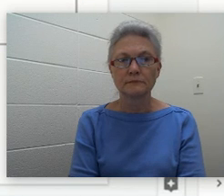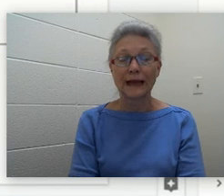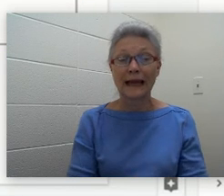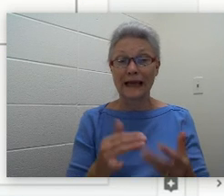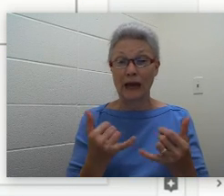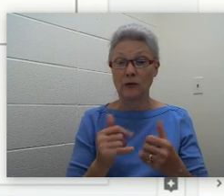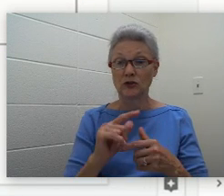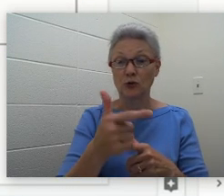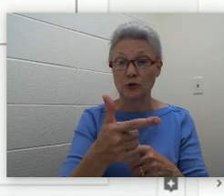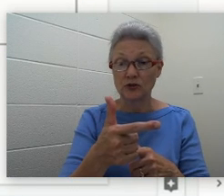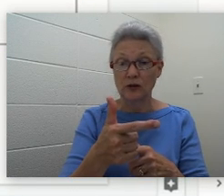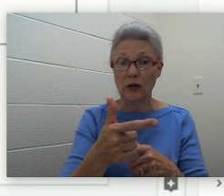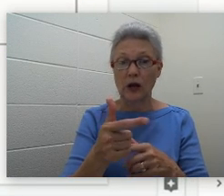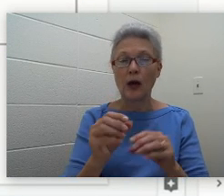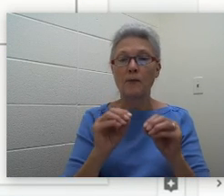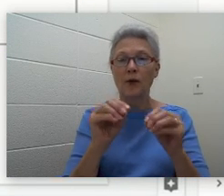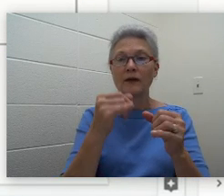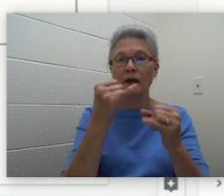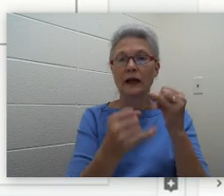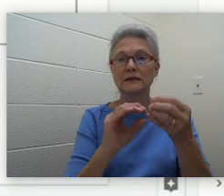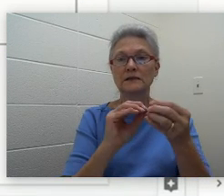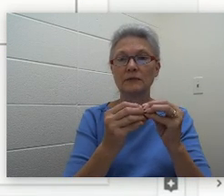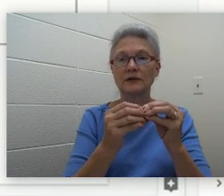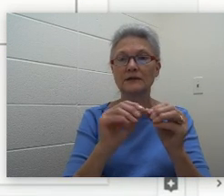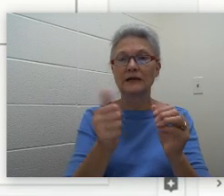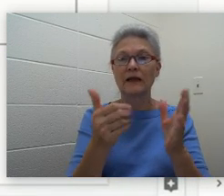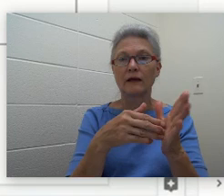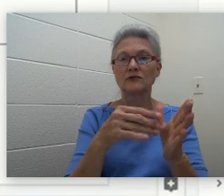Now it's your job to place that final number,